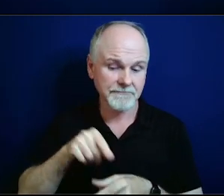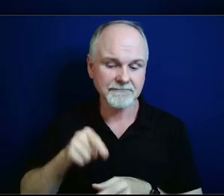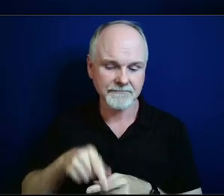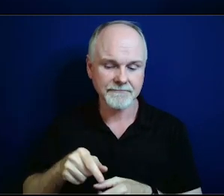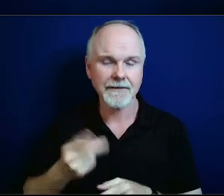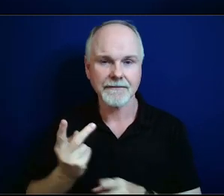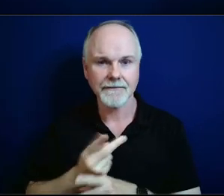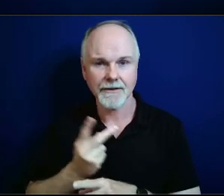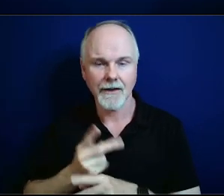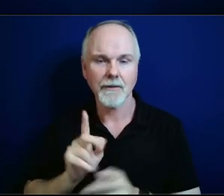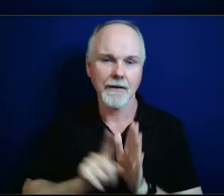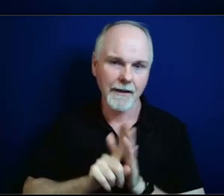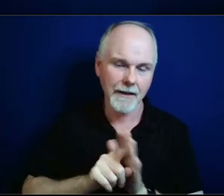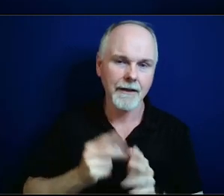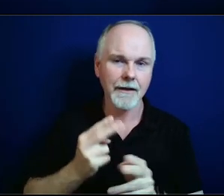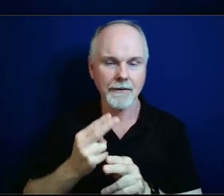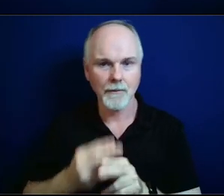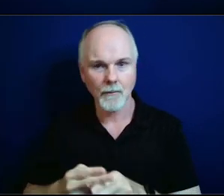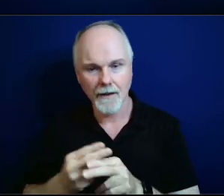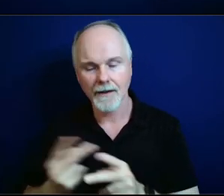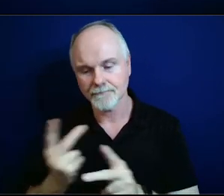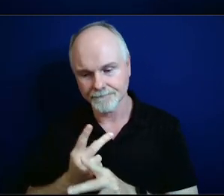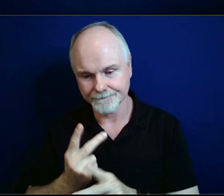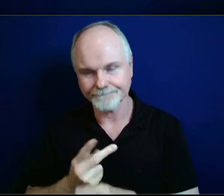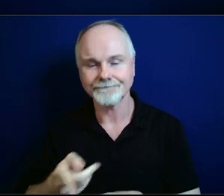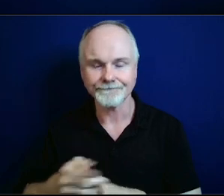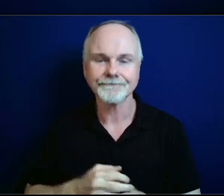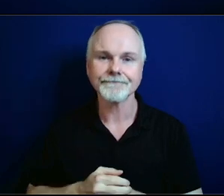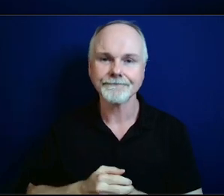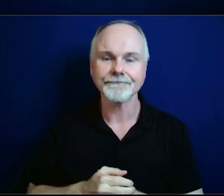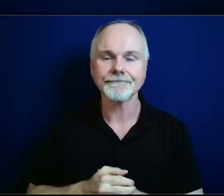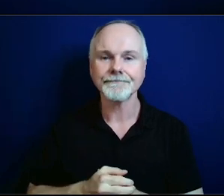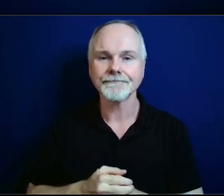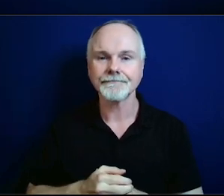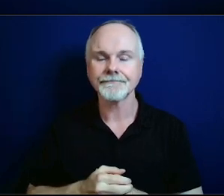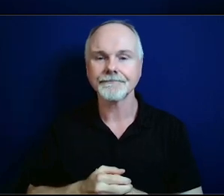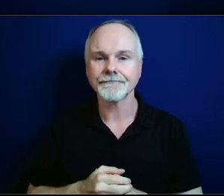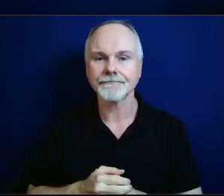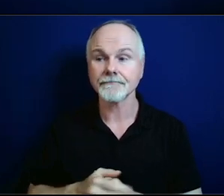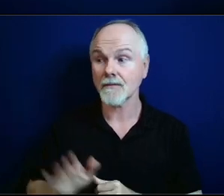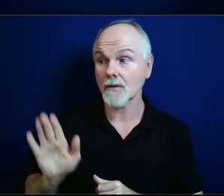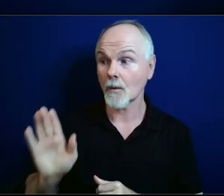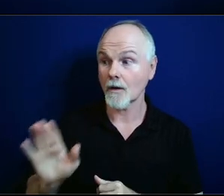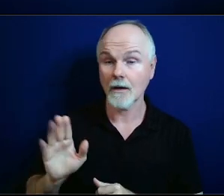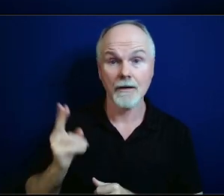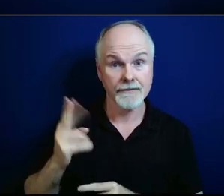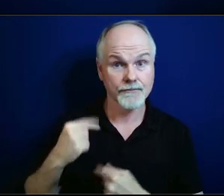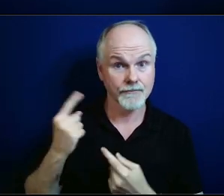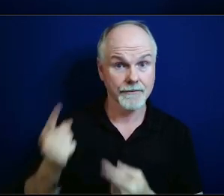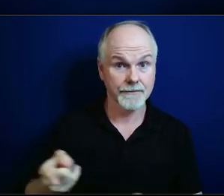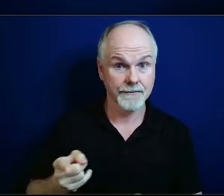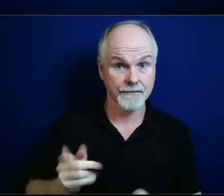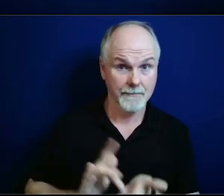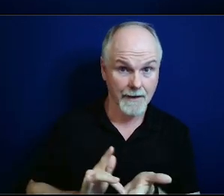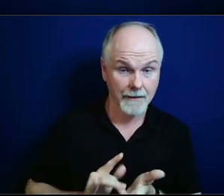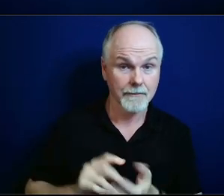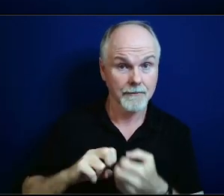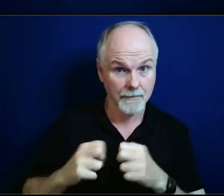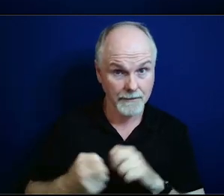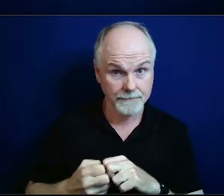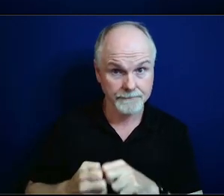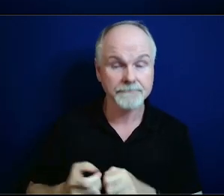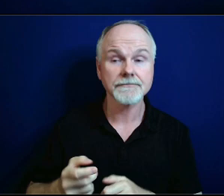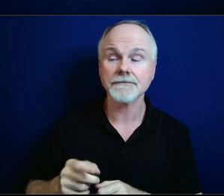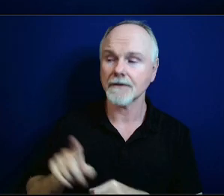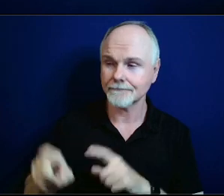As part of her medical history, I inquired about Mrs. Thompson's vaccination status,